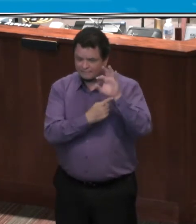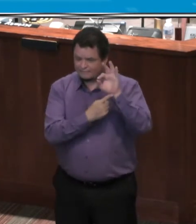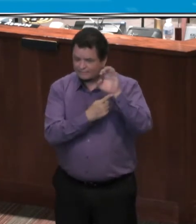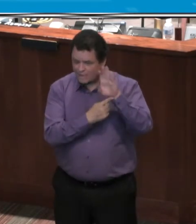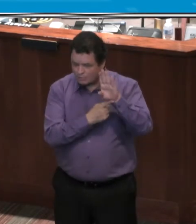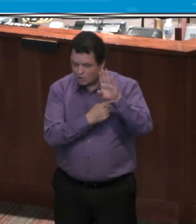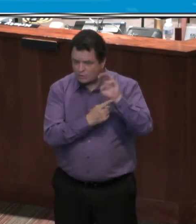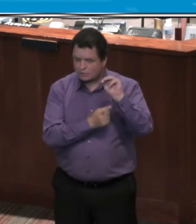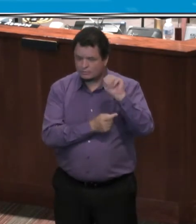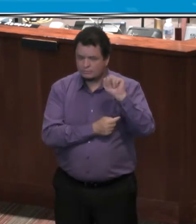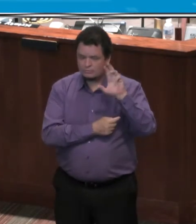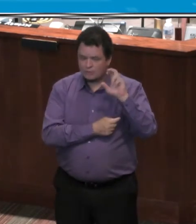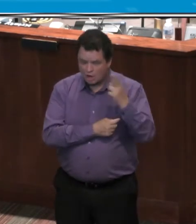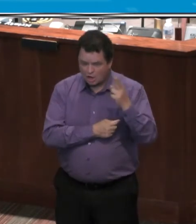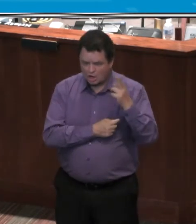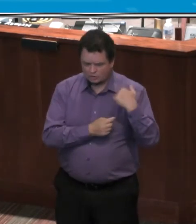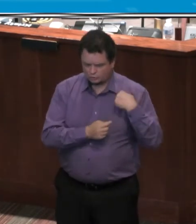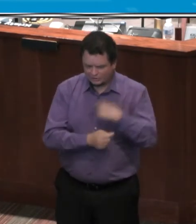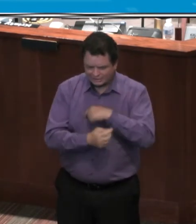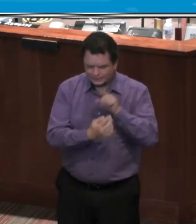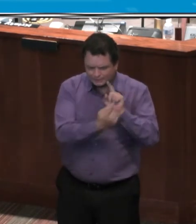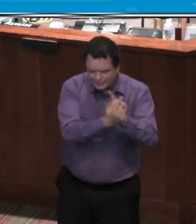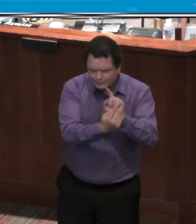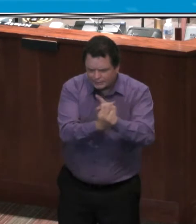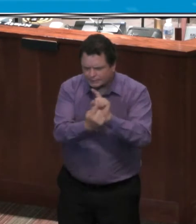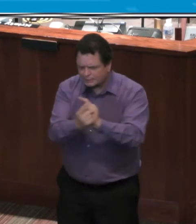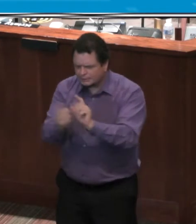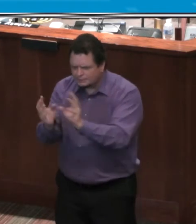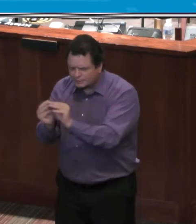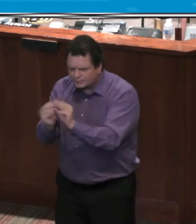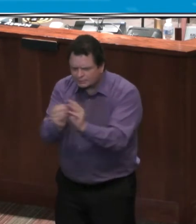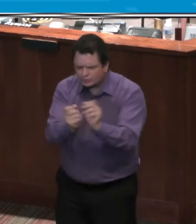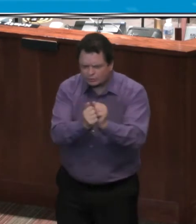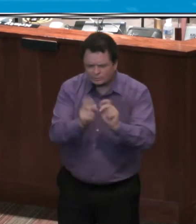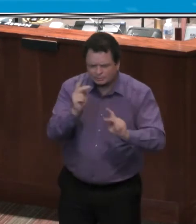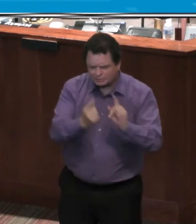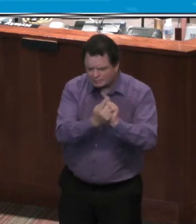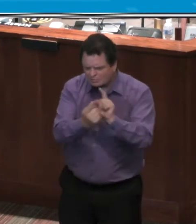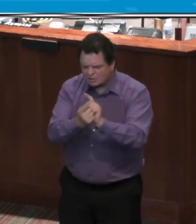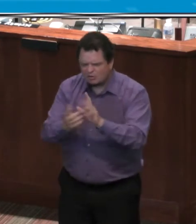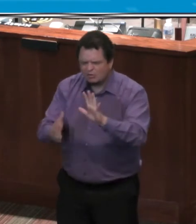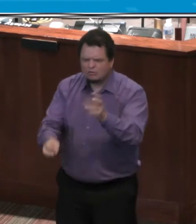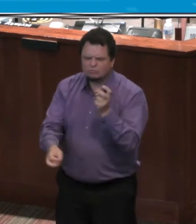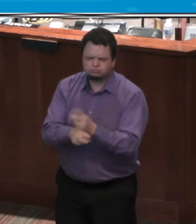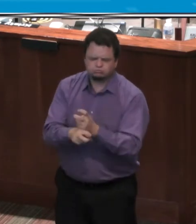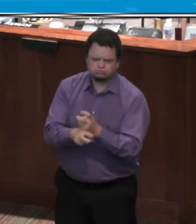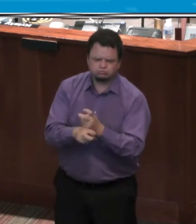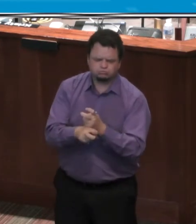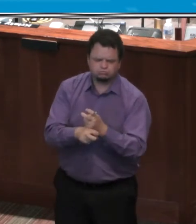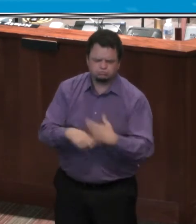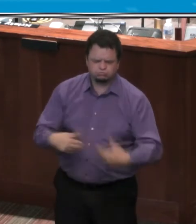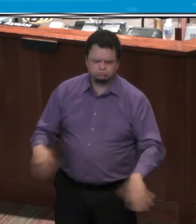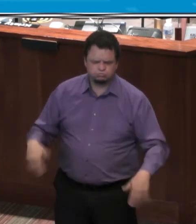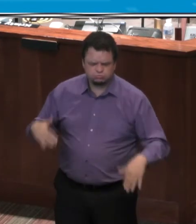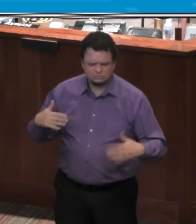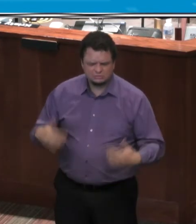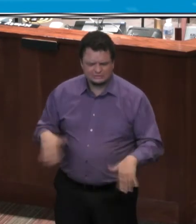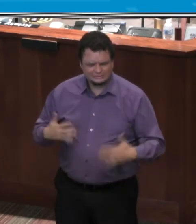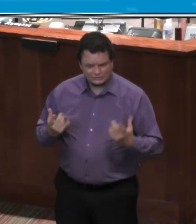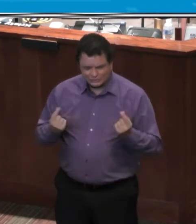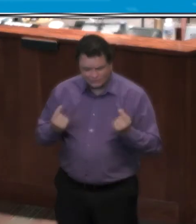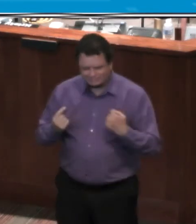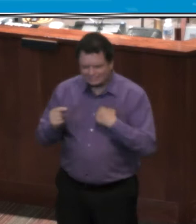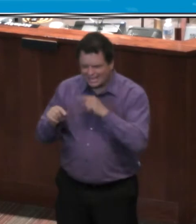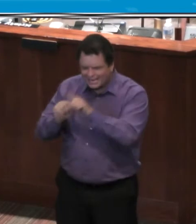and increase the number of surveys that we asked folks to fill out. To inform the questions that we asked in each of those methods, we met with the RISE